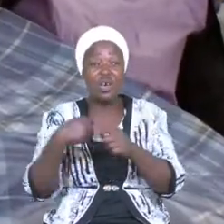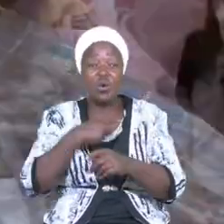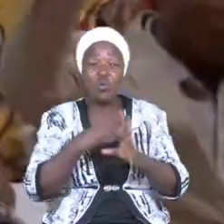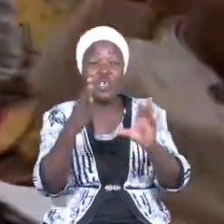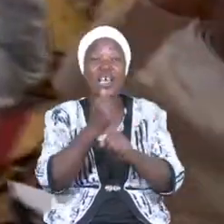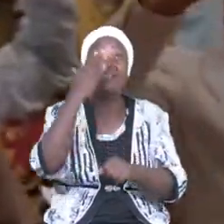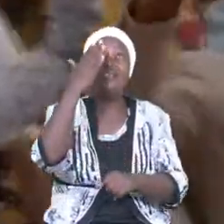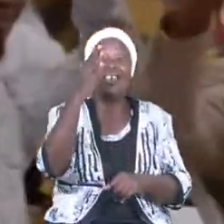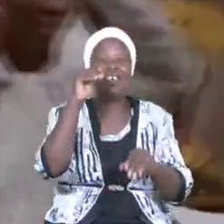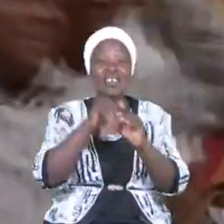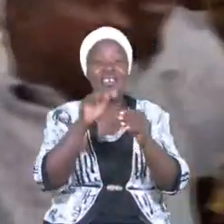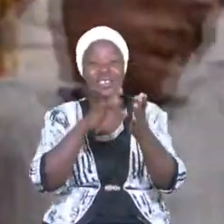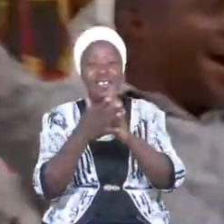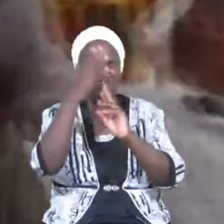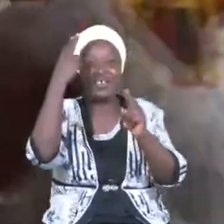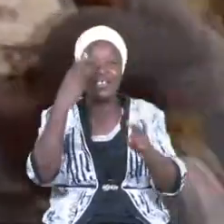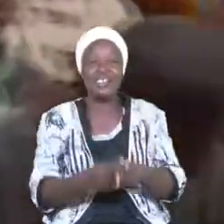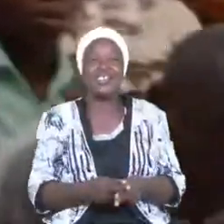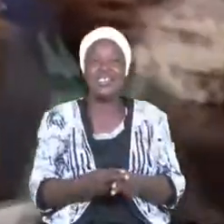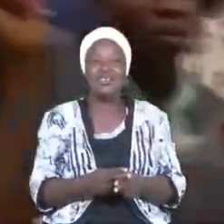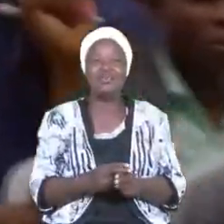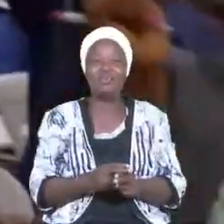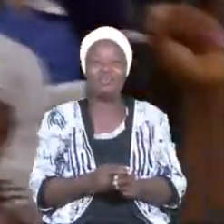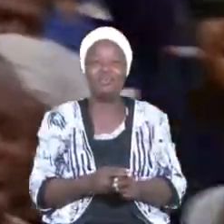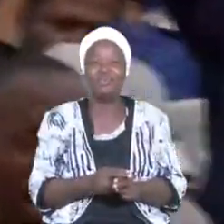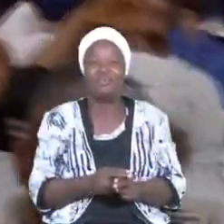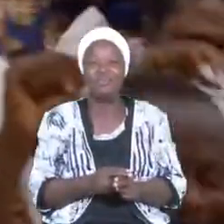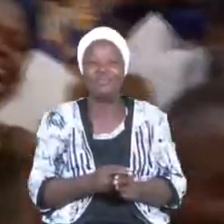in Jesus' name.